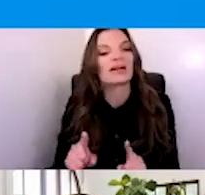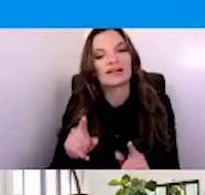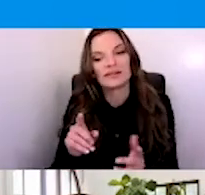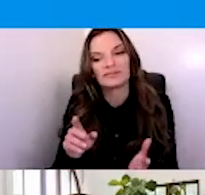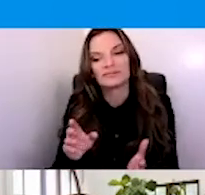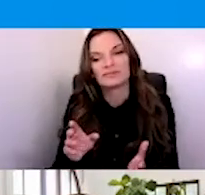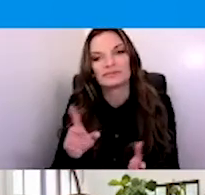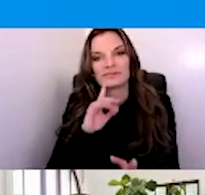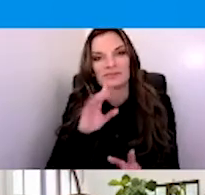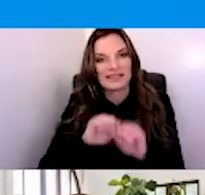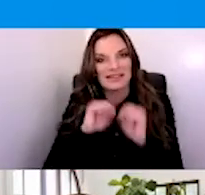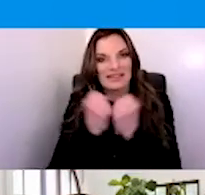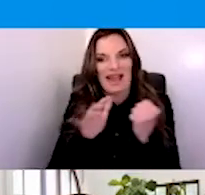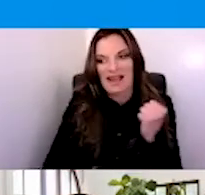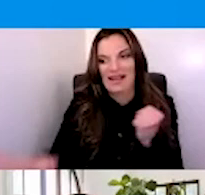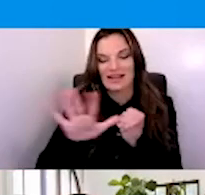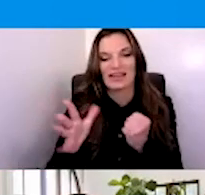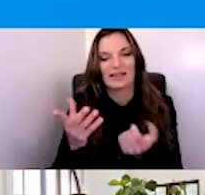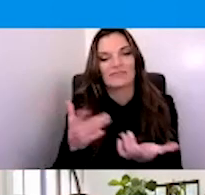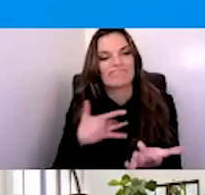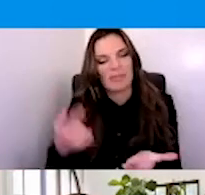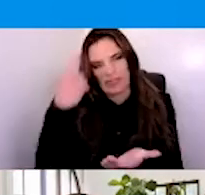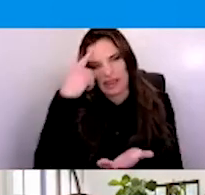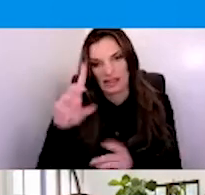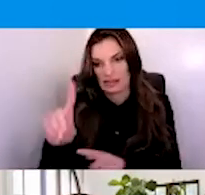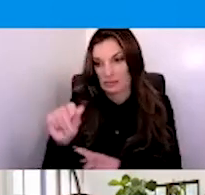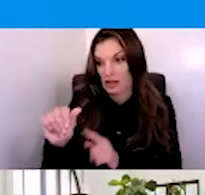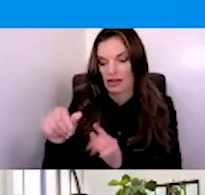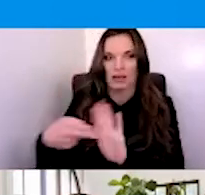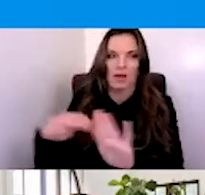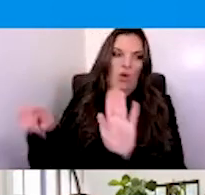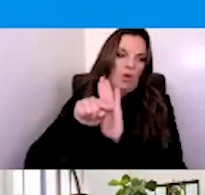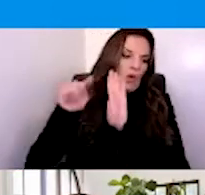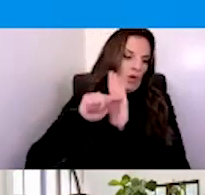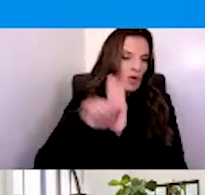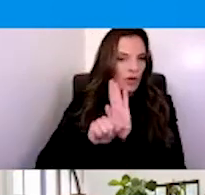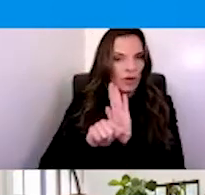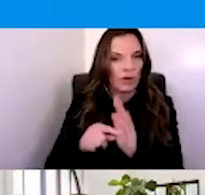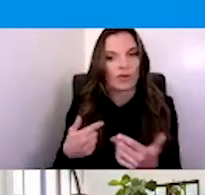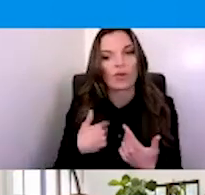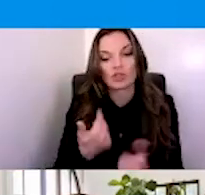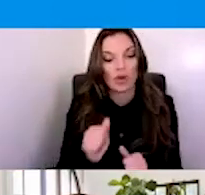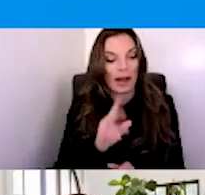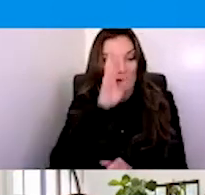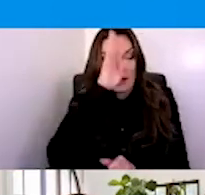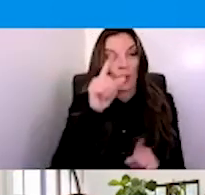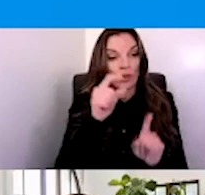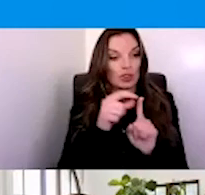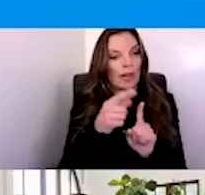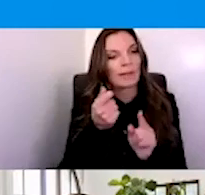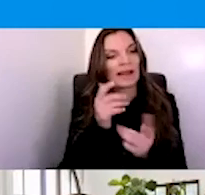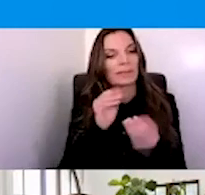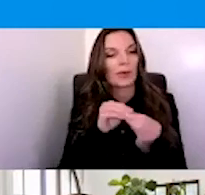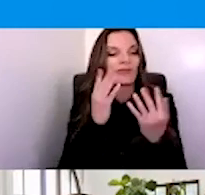has taught us that disability is a bad thing. So we mean well when we come up with a word that we think we can all feel better about